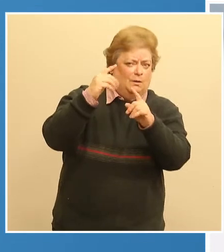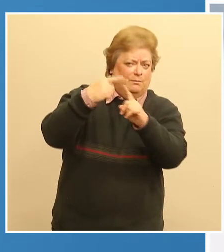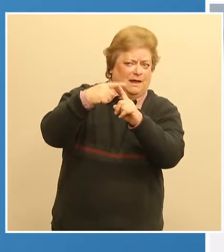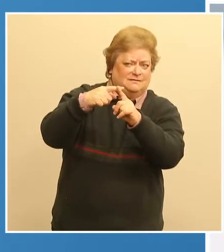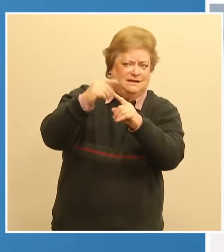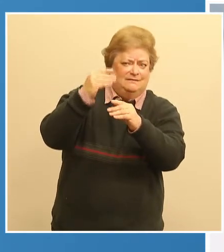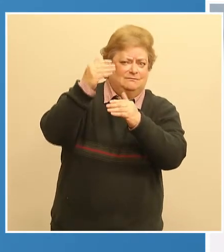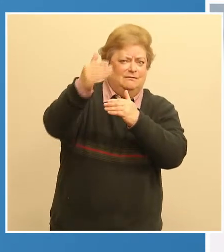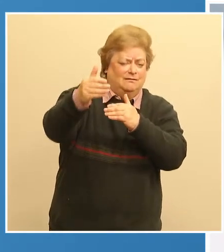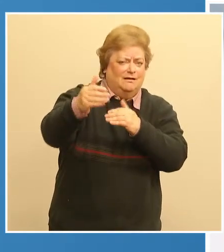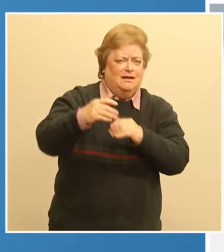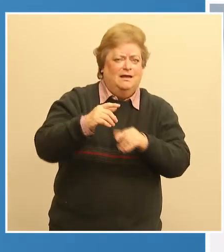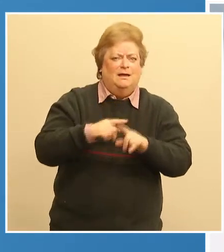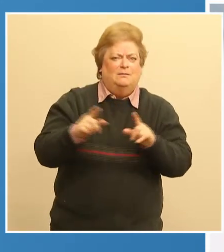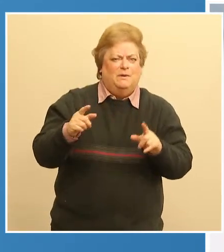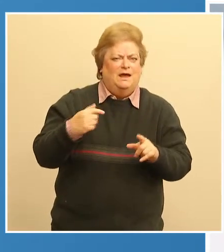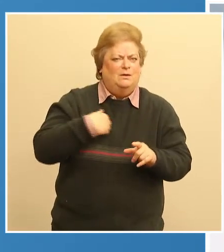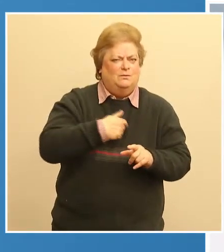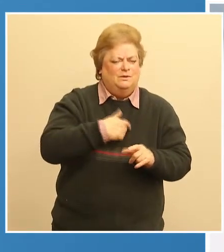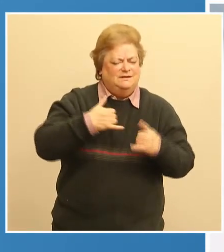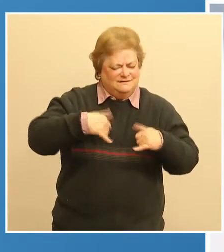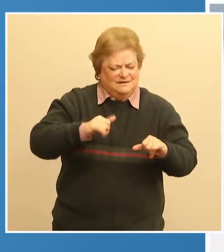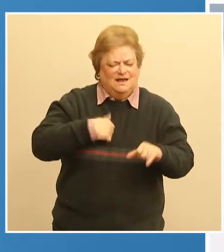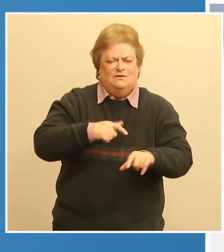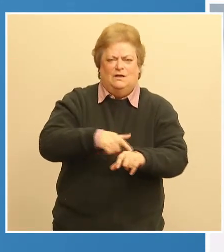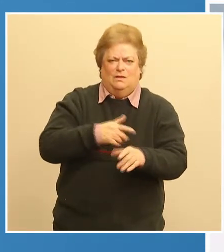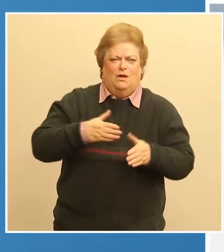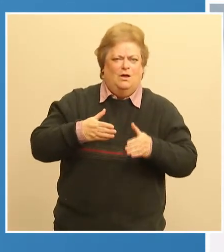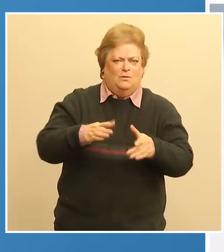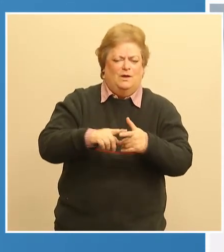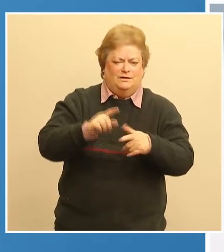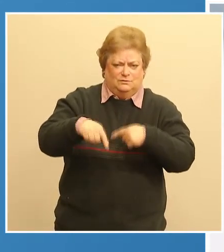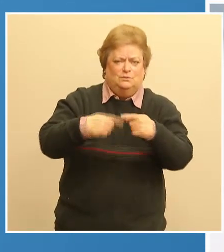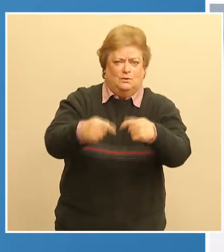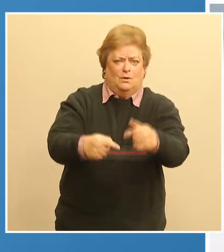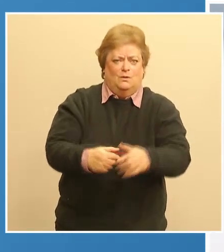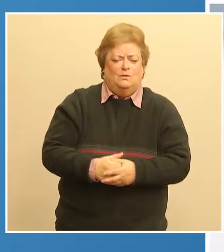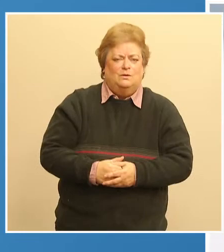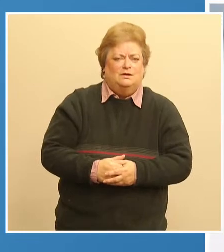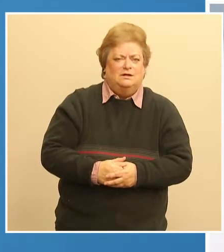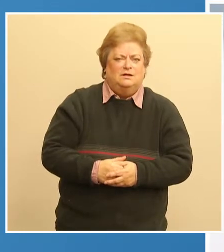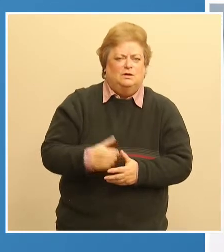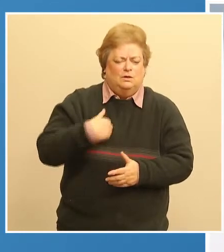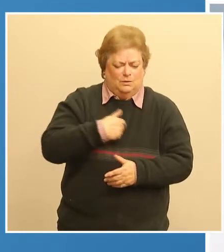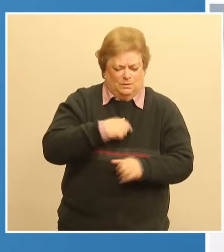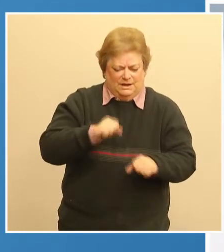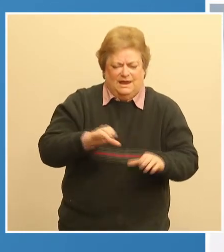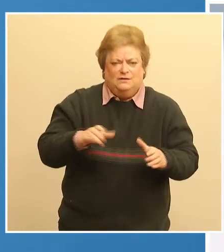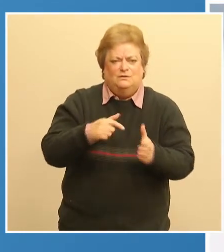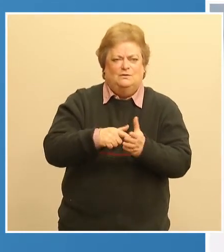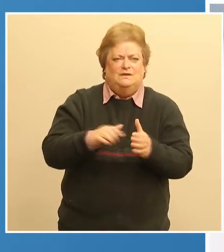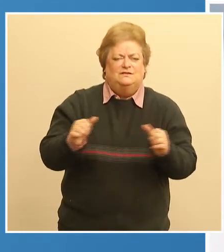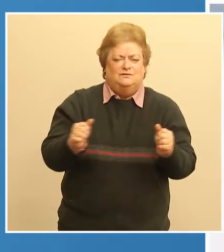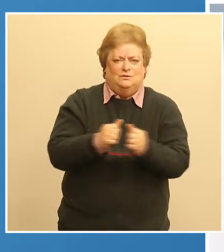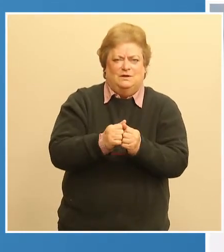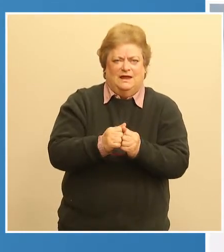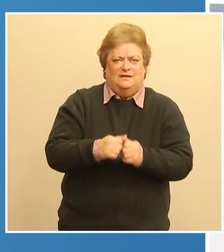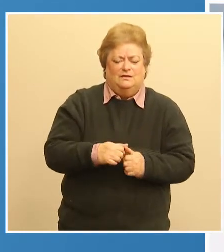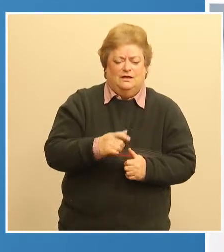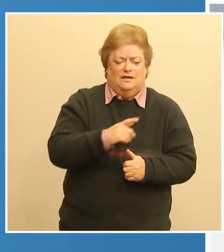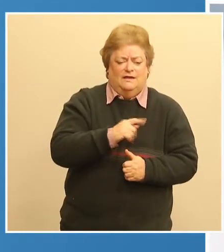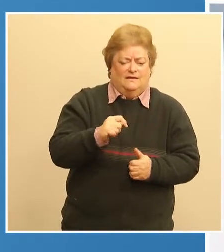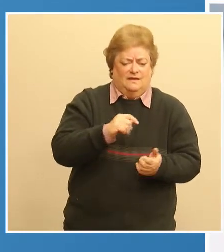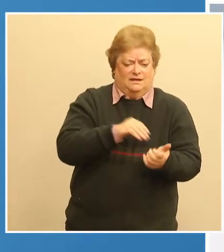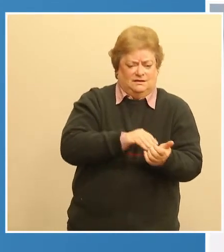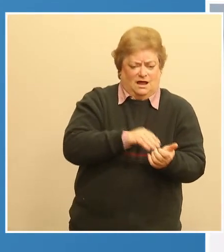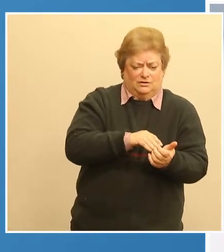do want to stress that we still have a long ways to go. We still have a ways to go, and we can do this together. The physician engagement